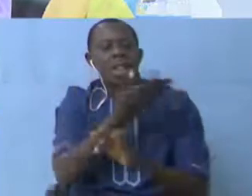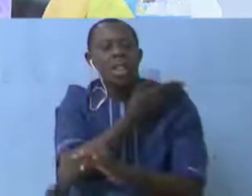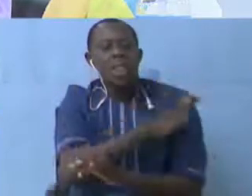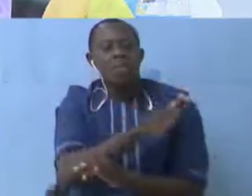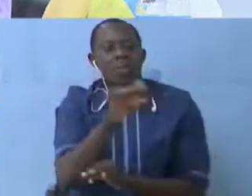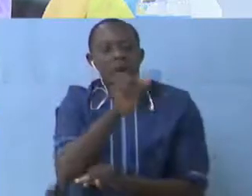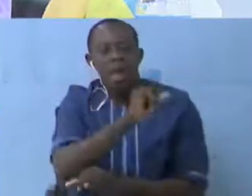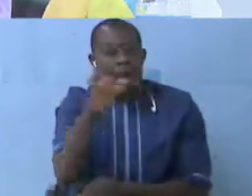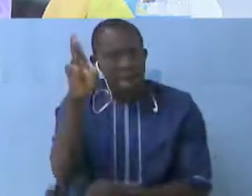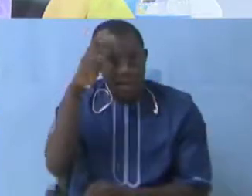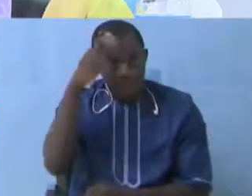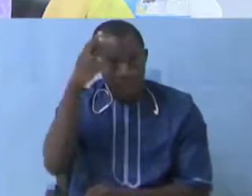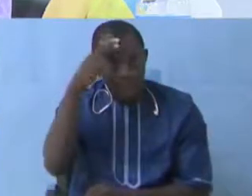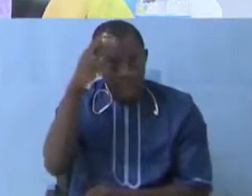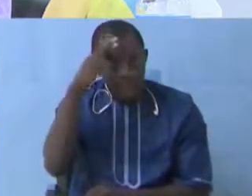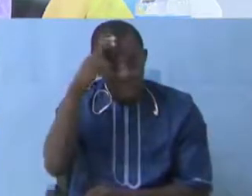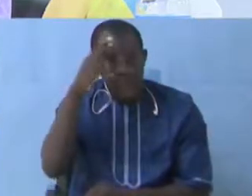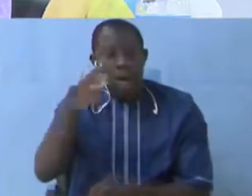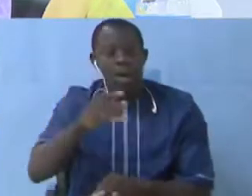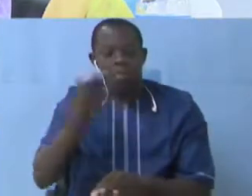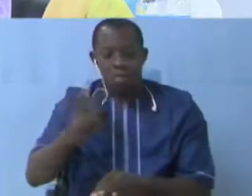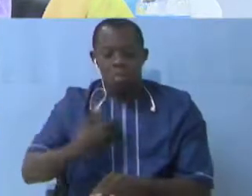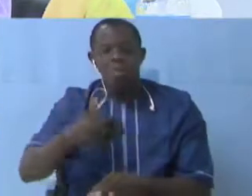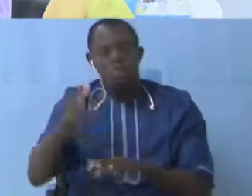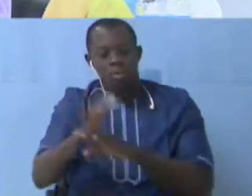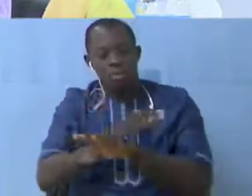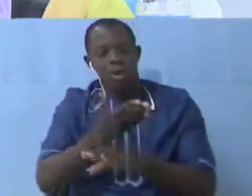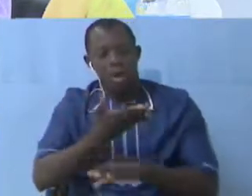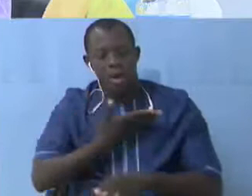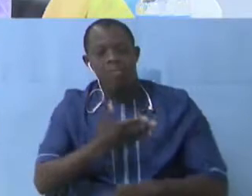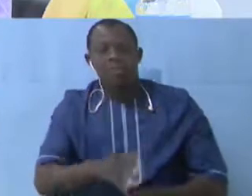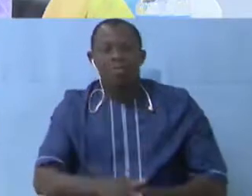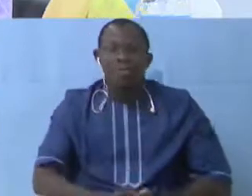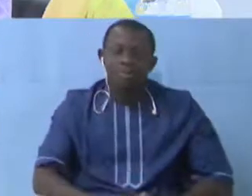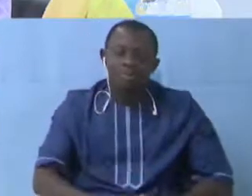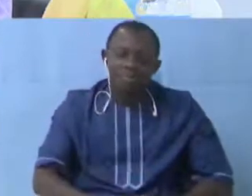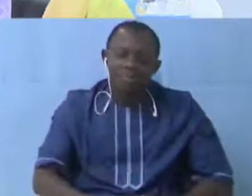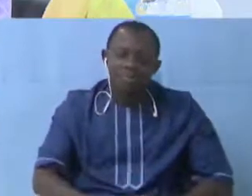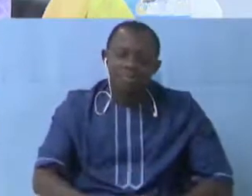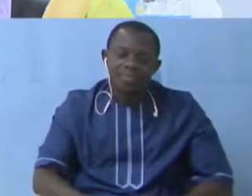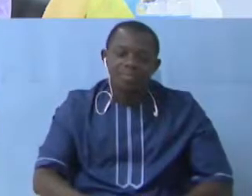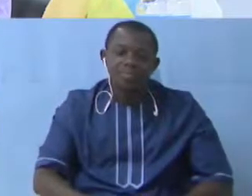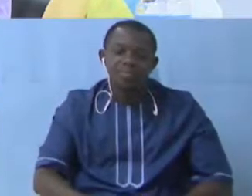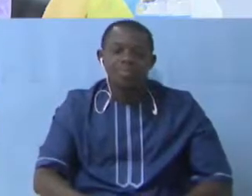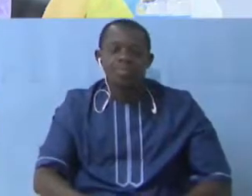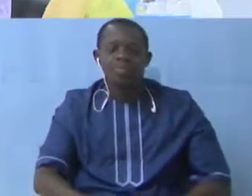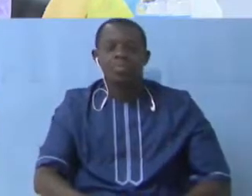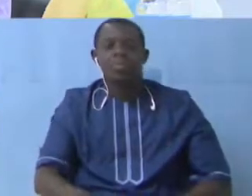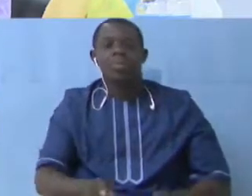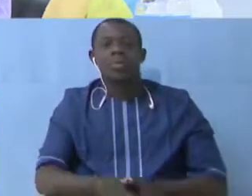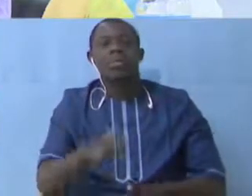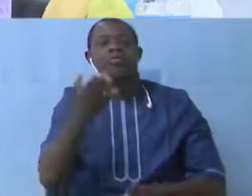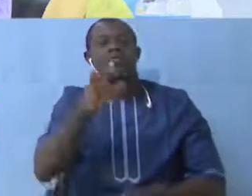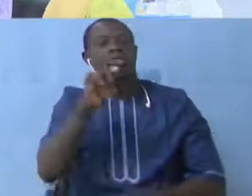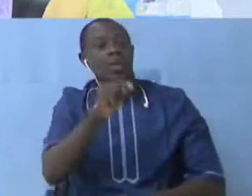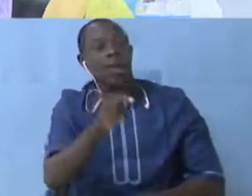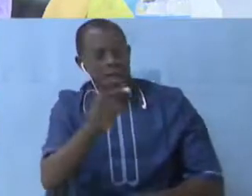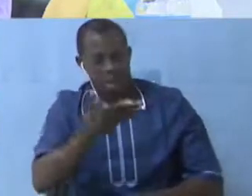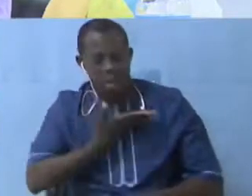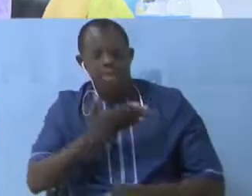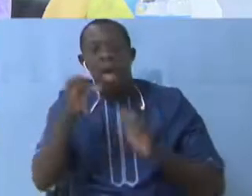mu ngi doon wax nag li nga xam ne ni mu ngi doon bind lu jëm ci wàlli bàyyi yenn rebel yi. I think from there was some